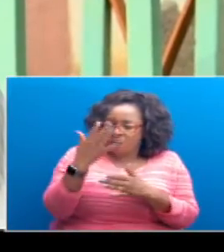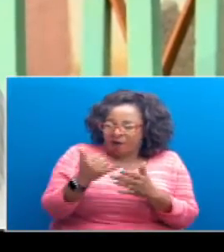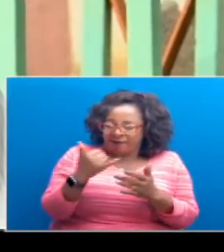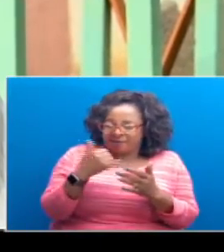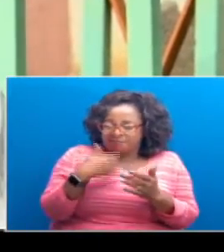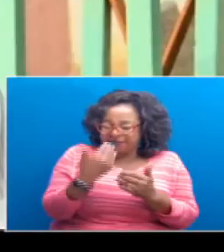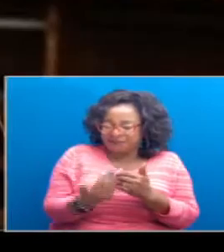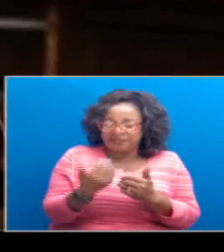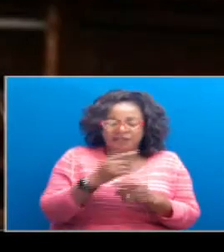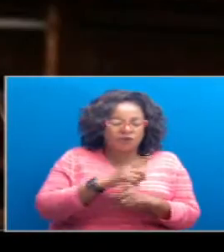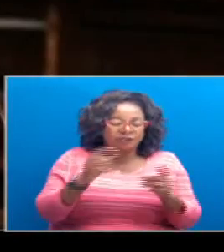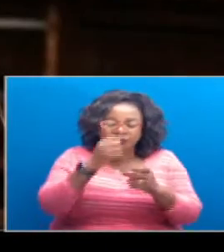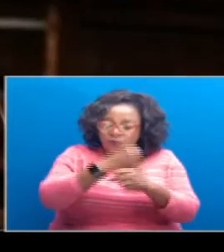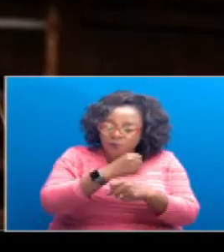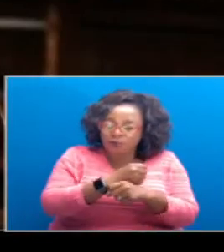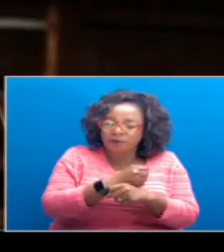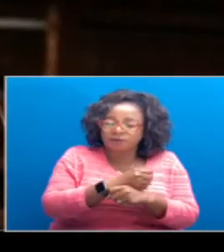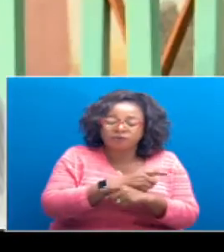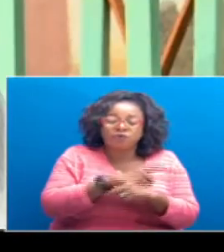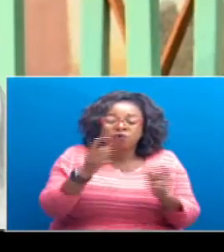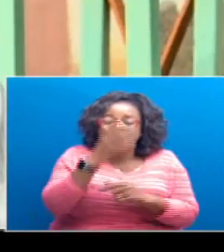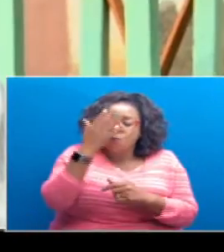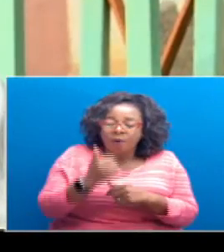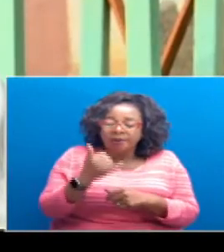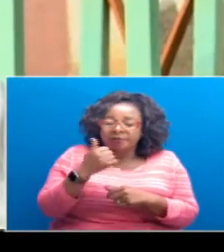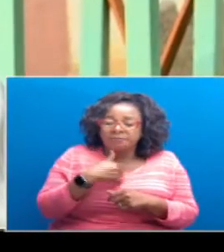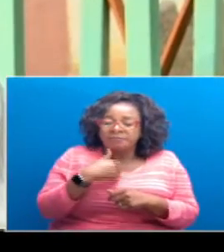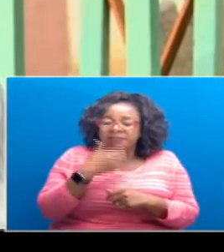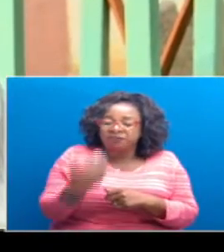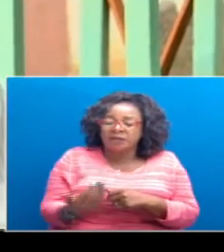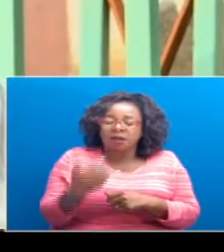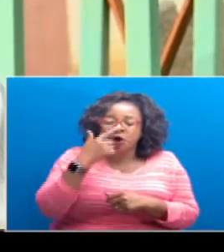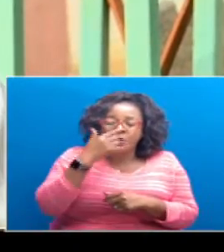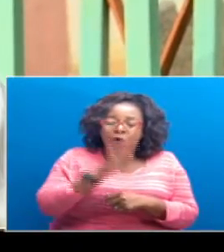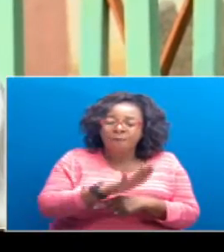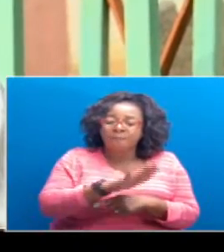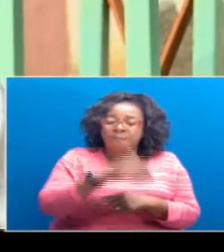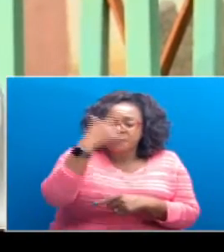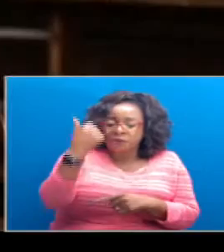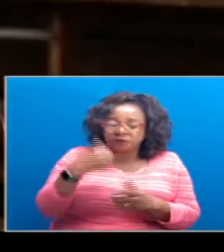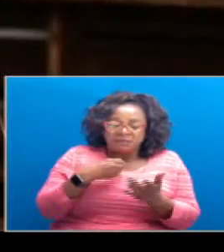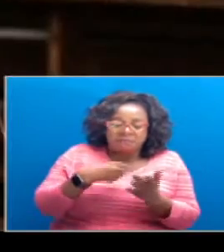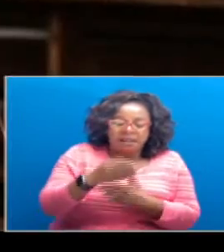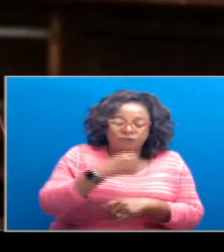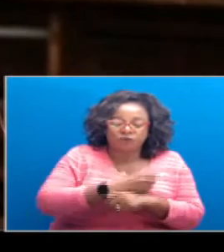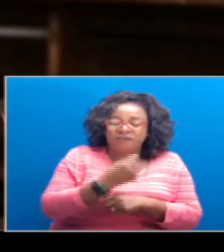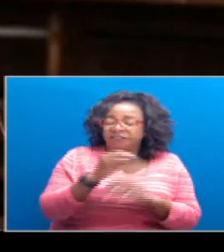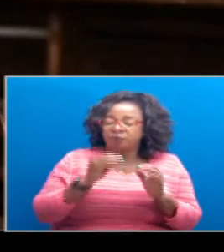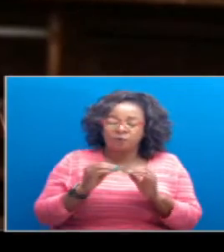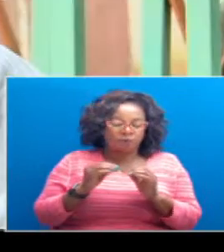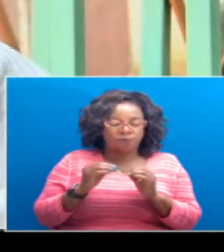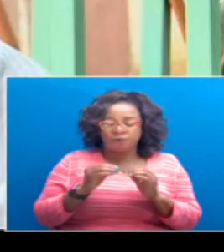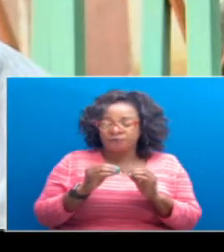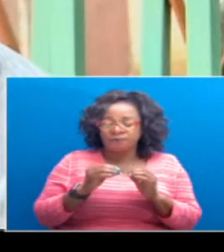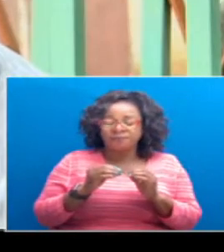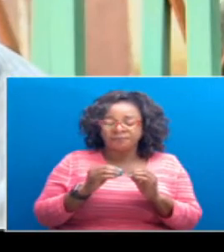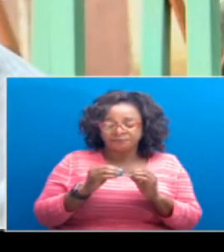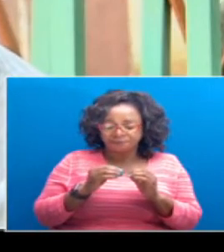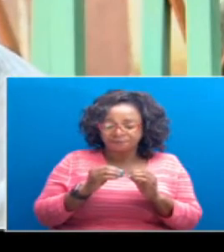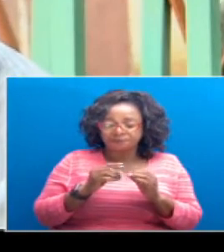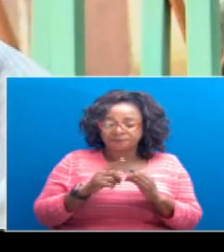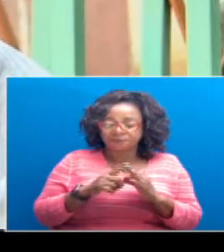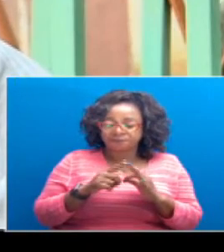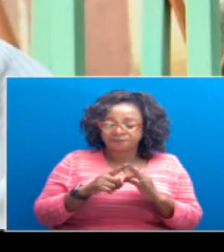child not in school? Not why my child is at home because I have not paid for that which is free. All right. Then number